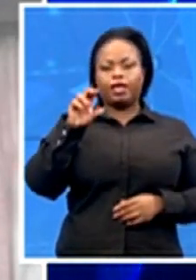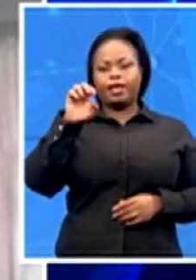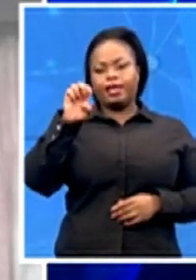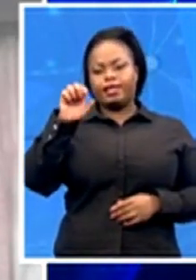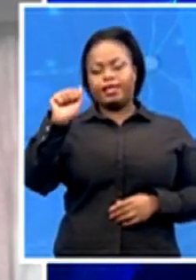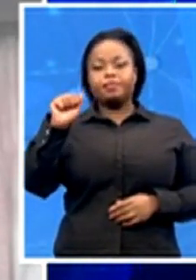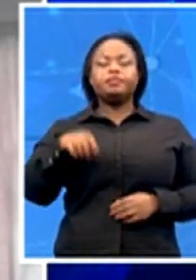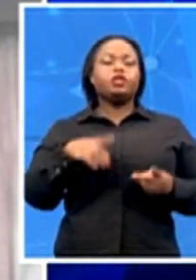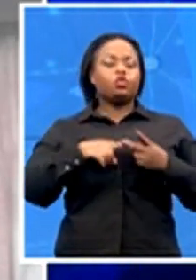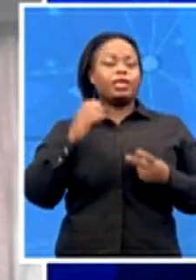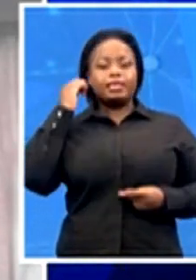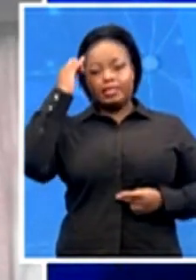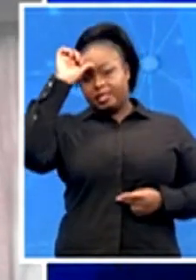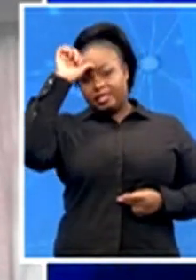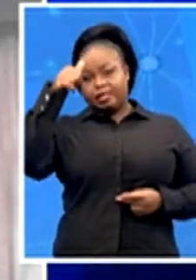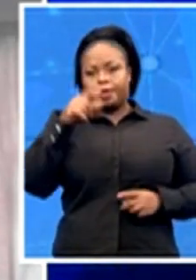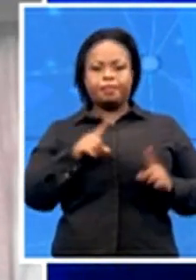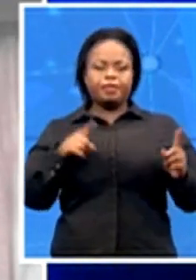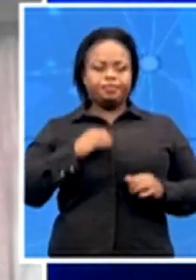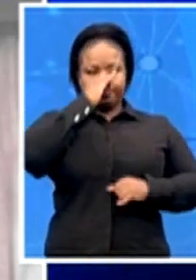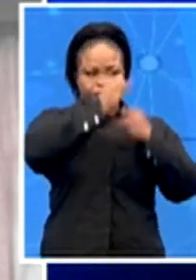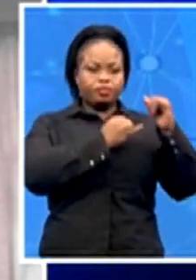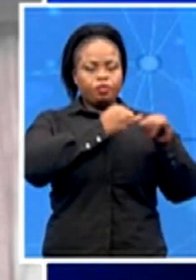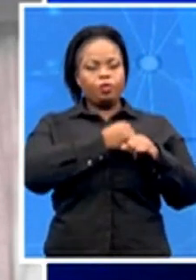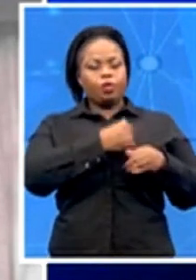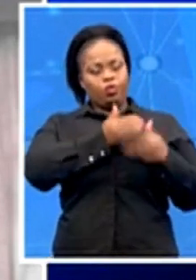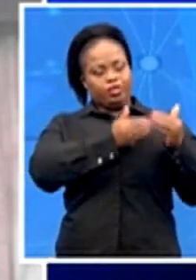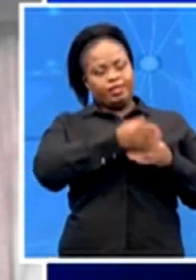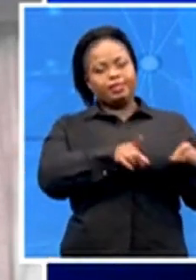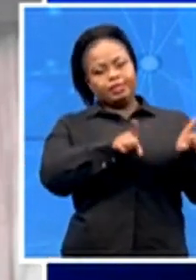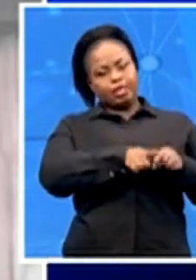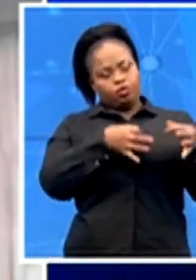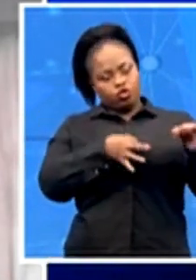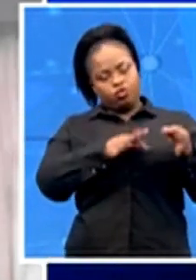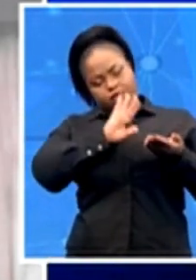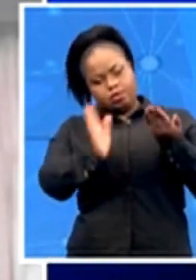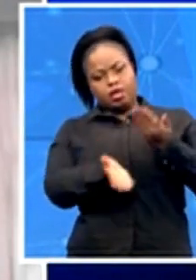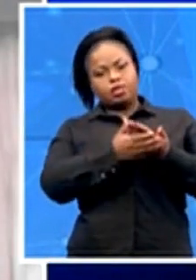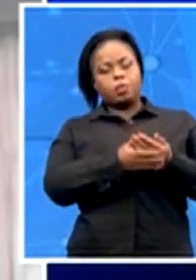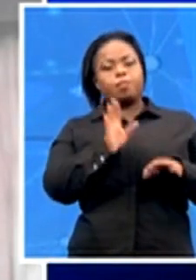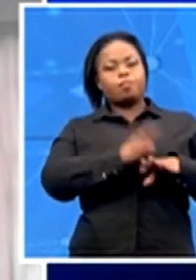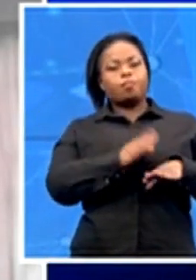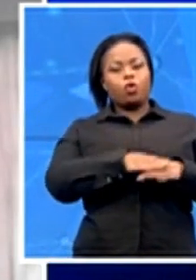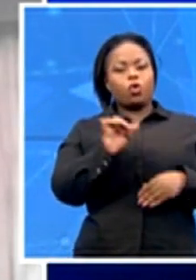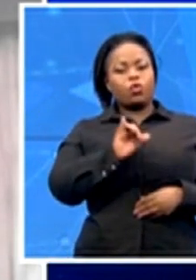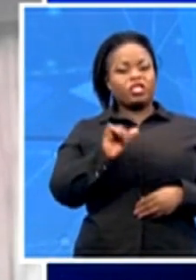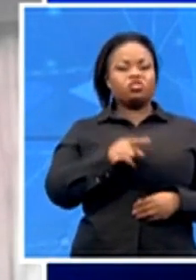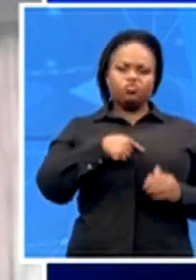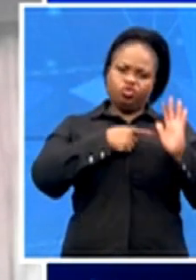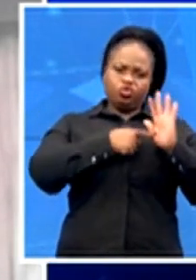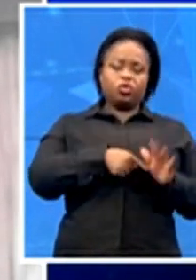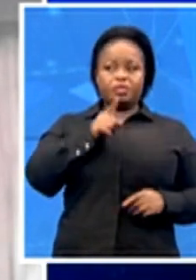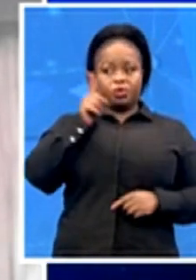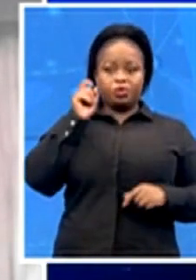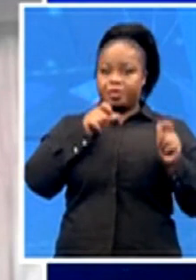Interpol process, it's the same two documents, additional documents that we've sent to them to show that these people are not suspects. These people are